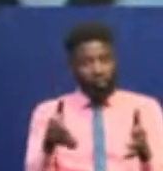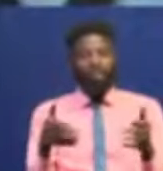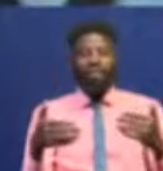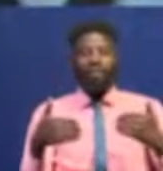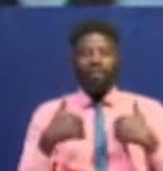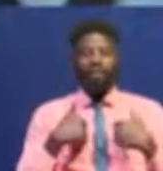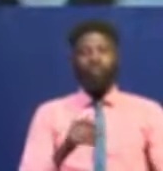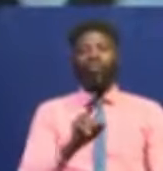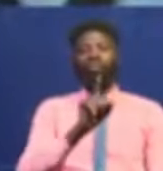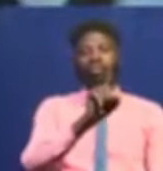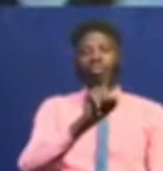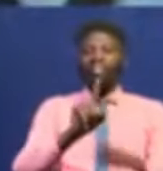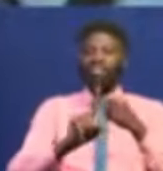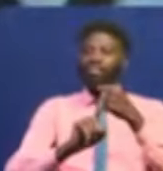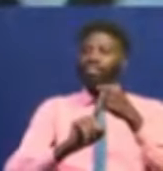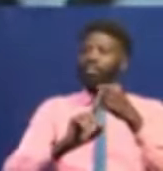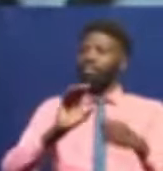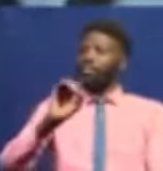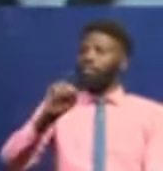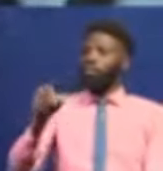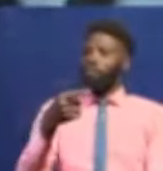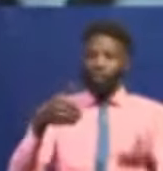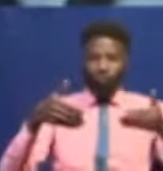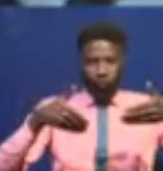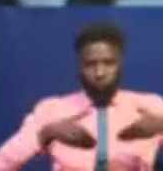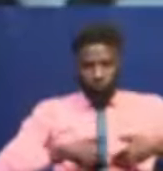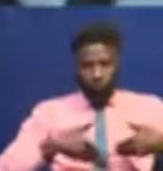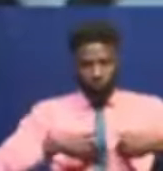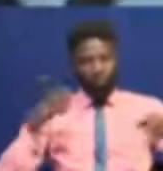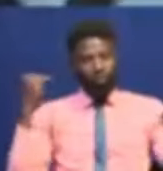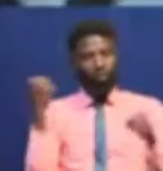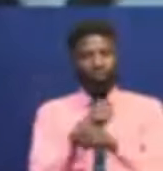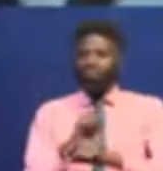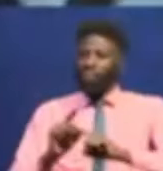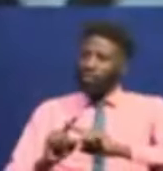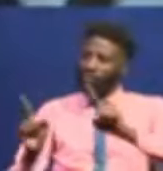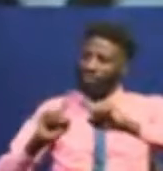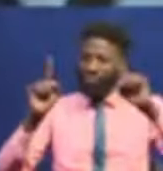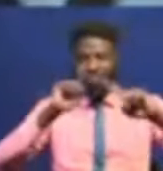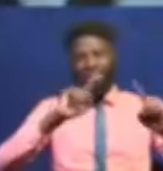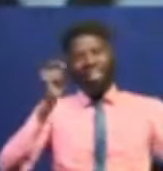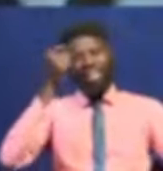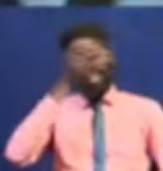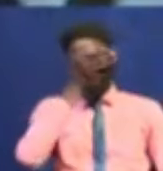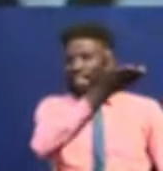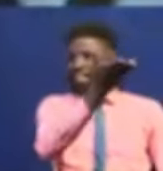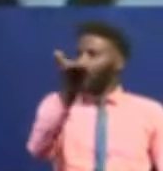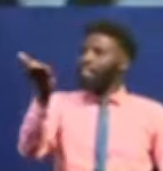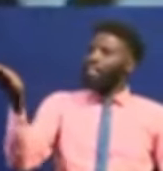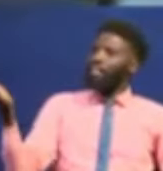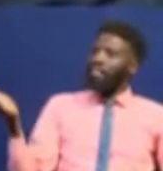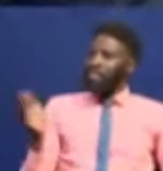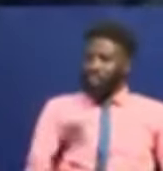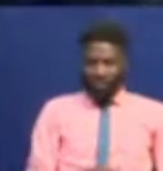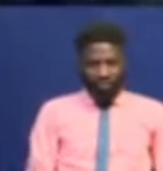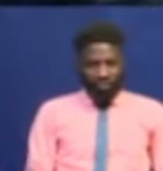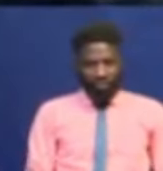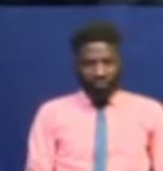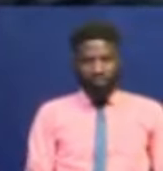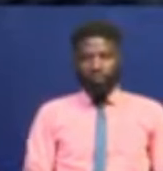have 160,000 young people working in different parts of Kenya under our housing program.